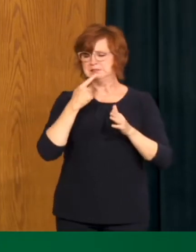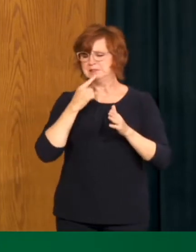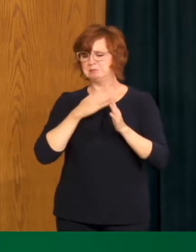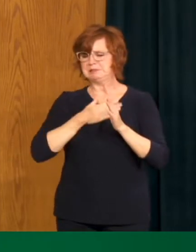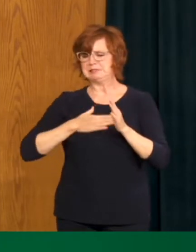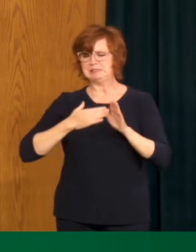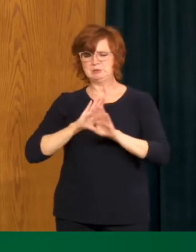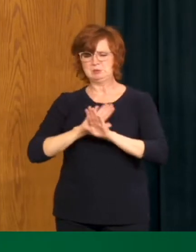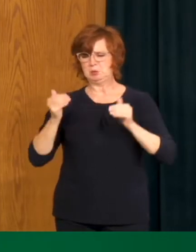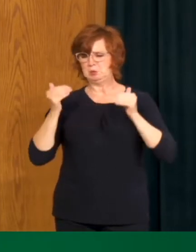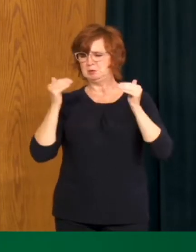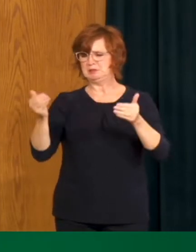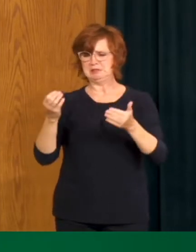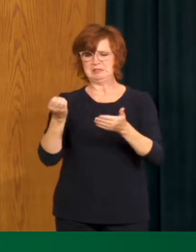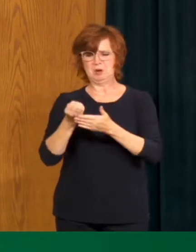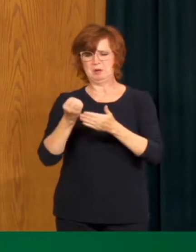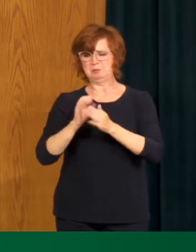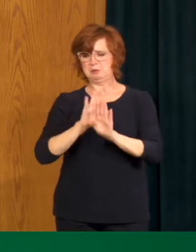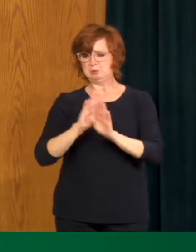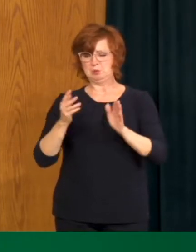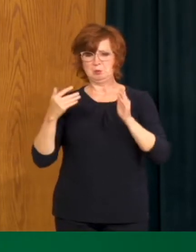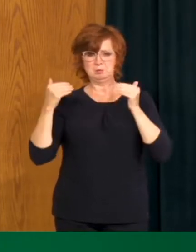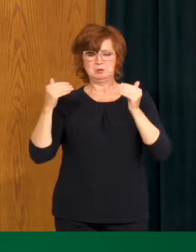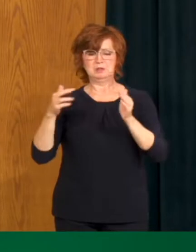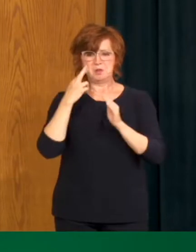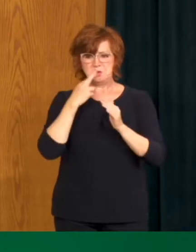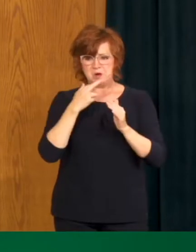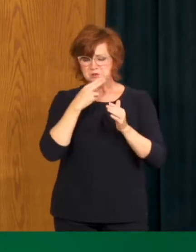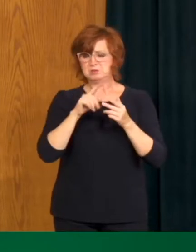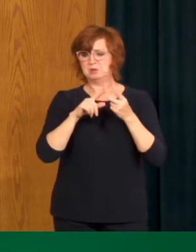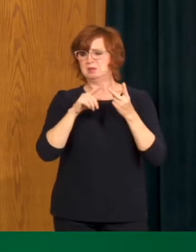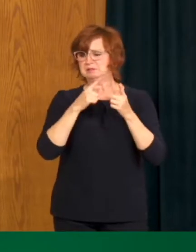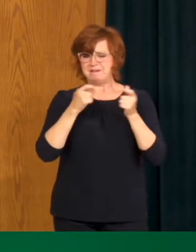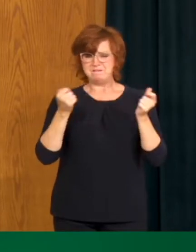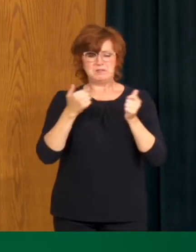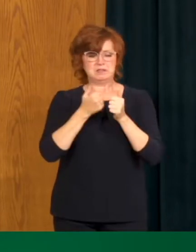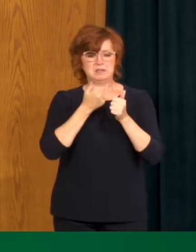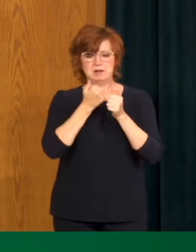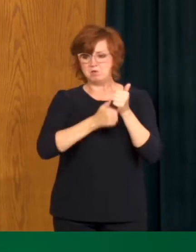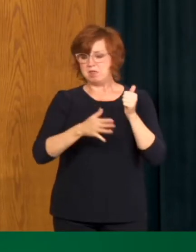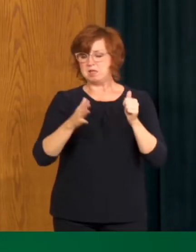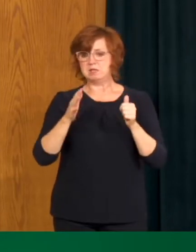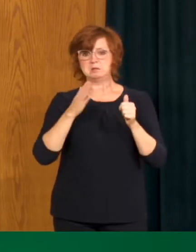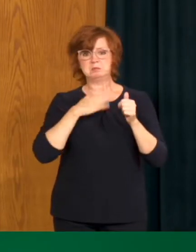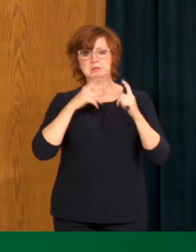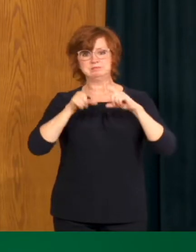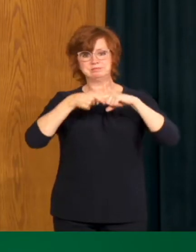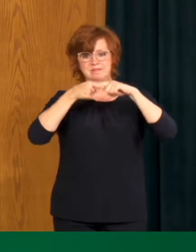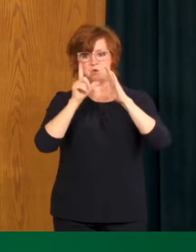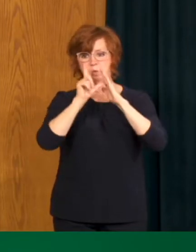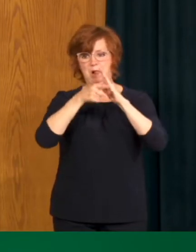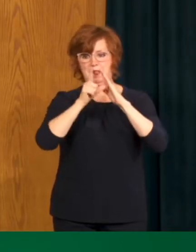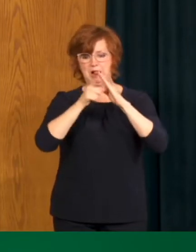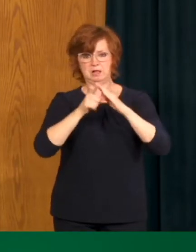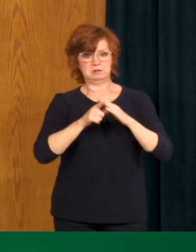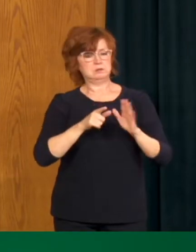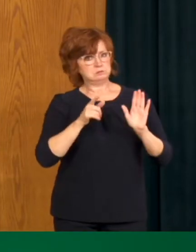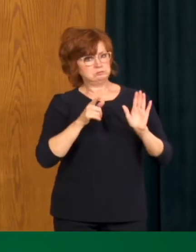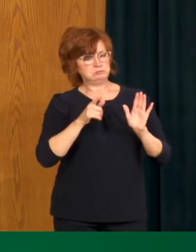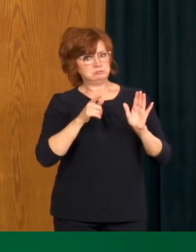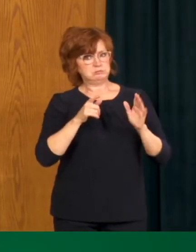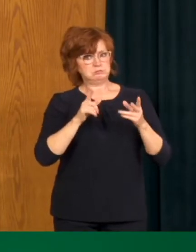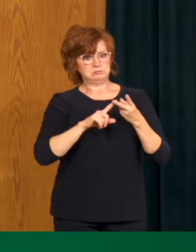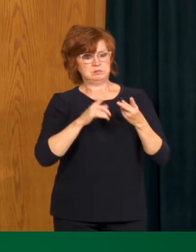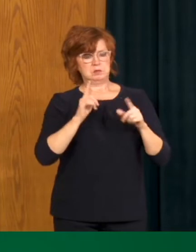And right now they haven't deemed that to be necessary. It's not to say that it couldn't be if we were not getting the cooperation, the